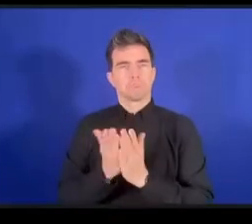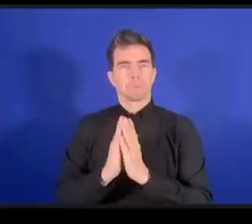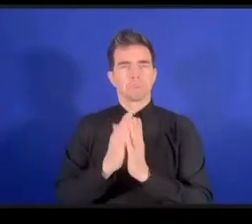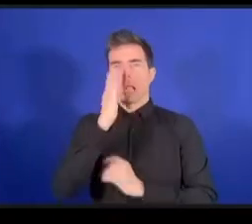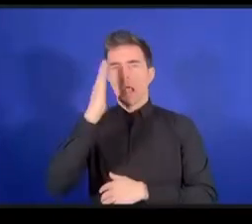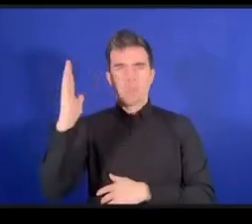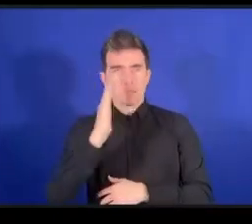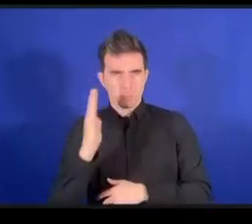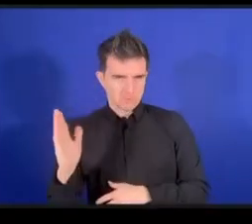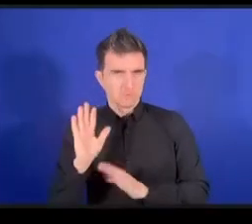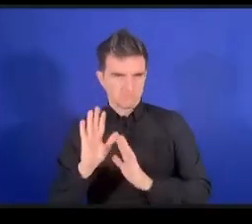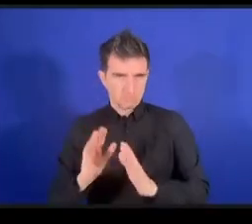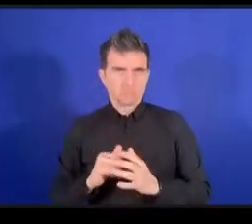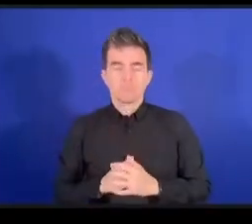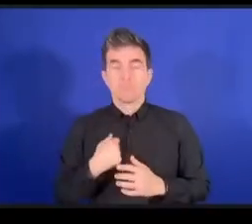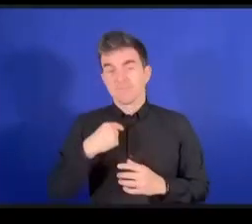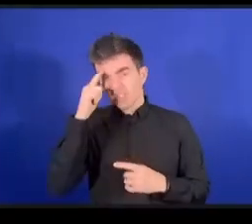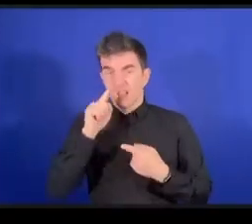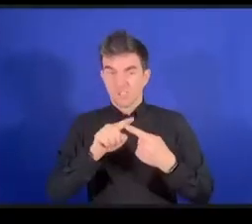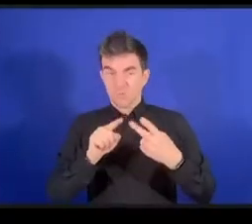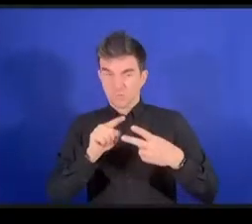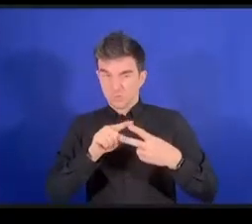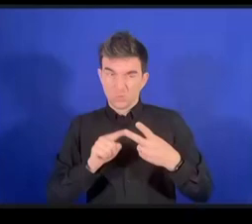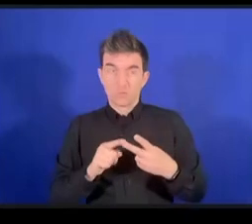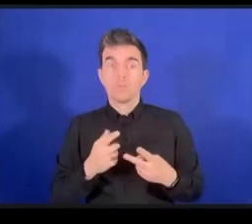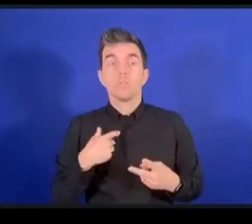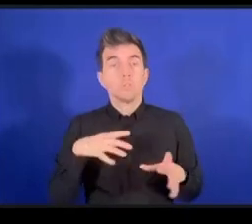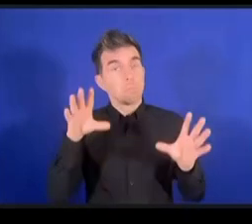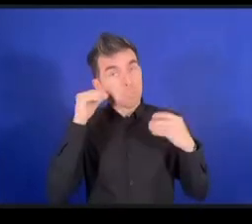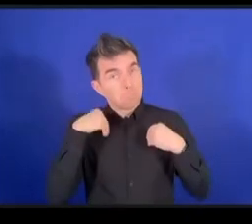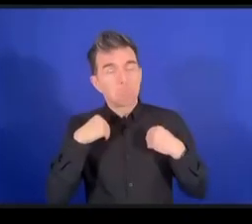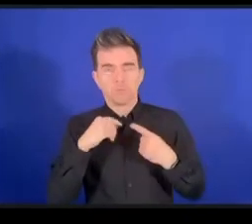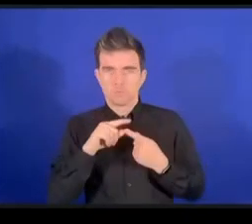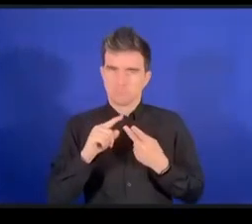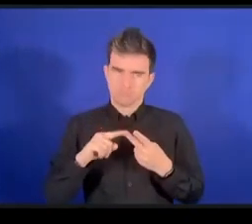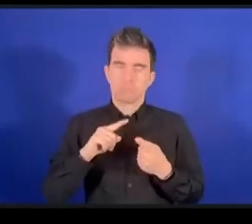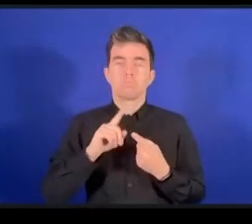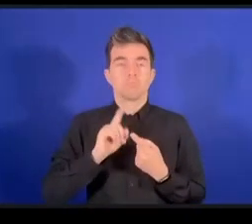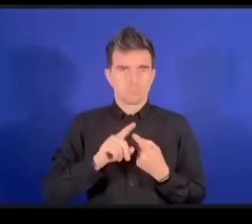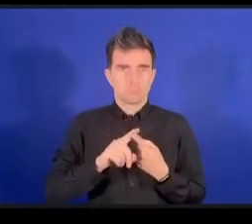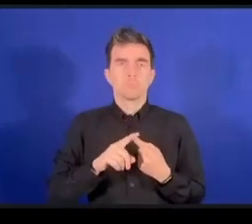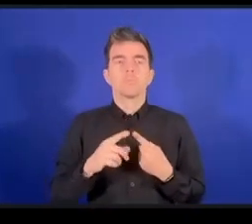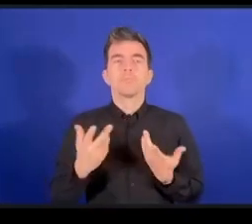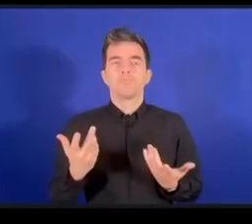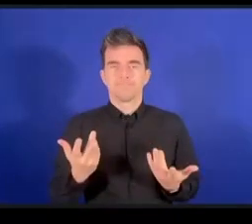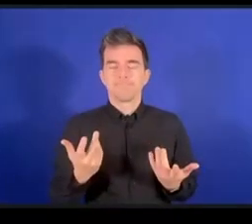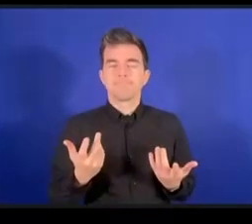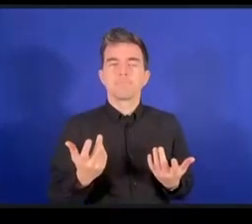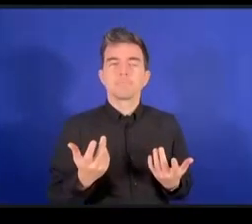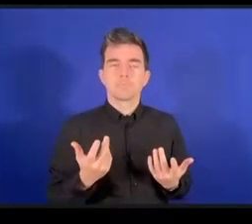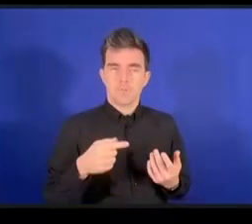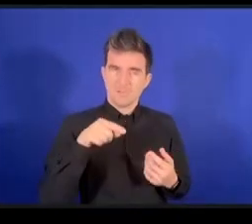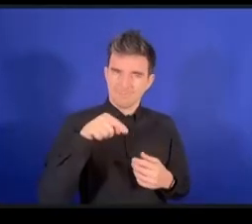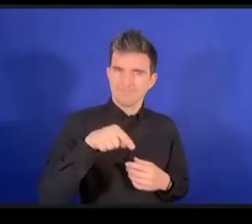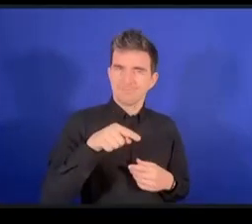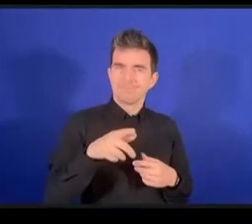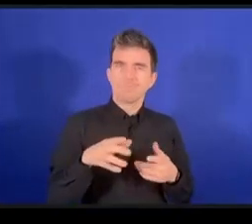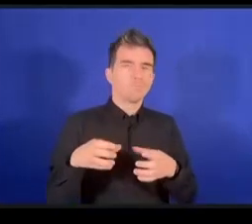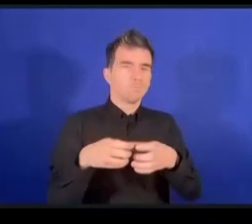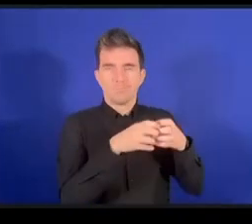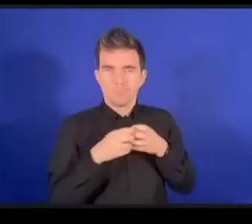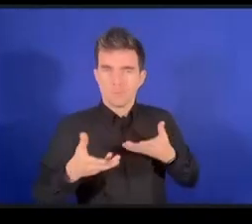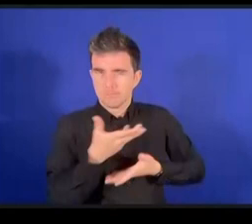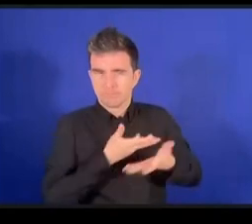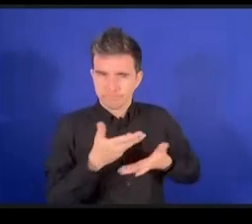sense that, I don't know, dynamic coalitions are here to address the delivery gap between the promise of the internet and actually delivering